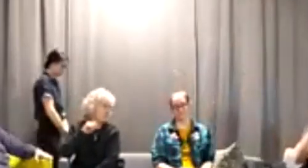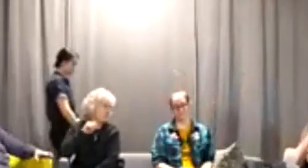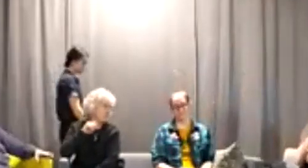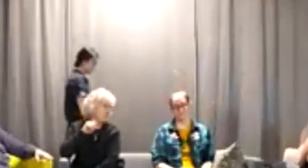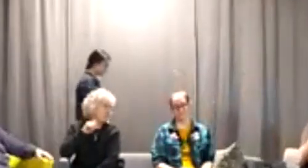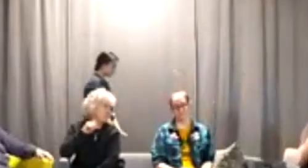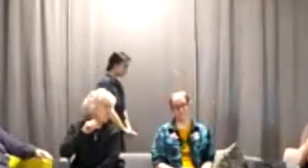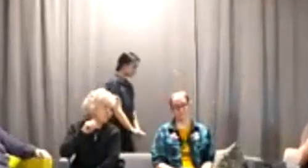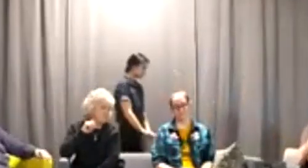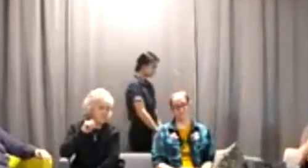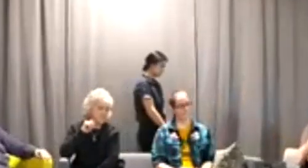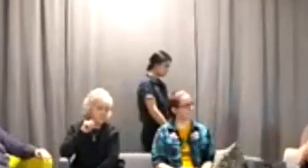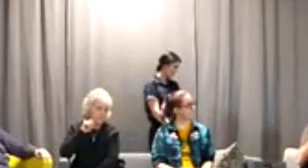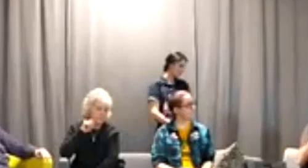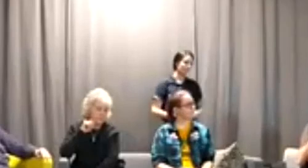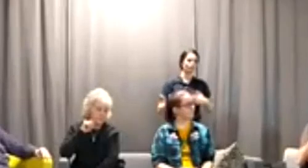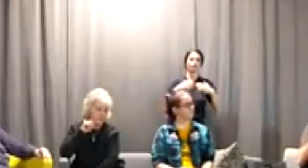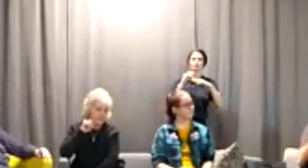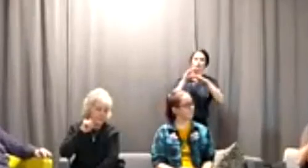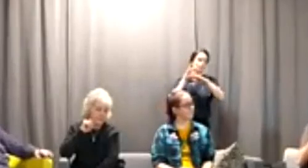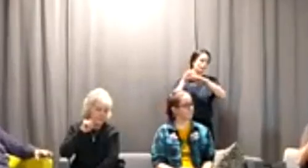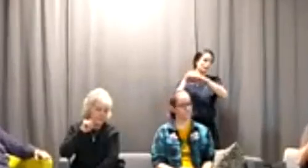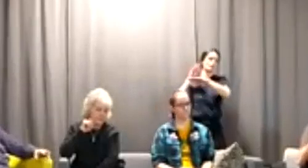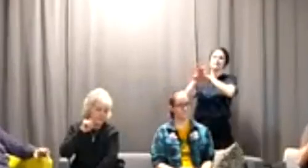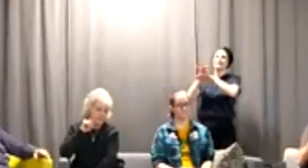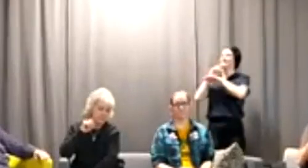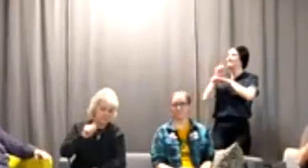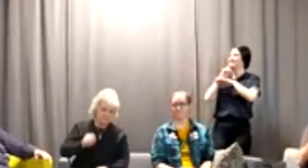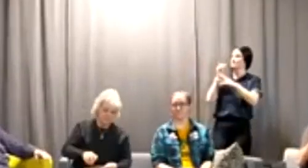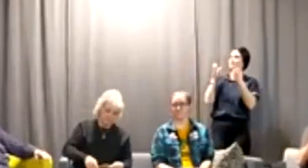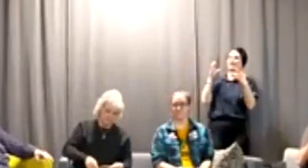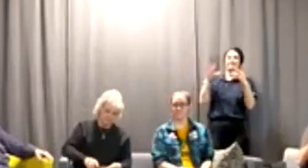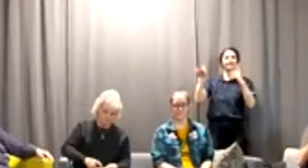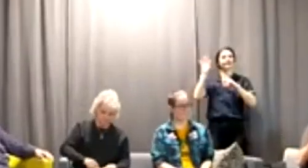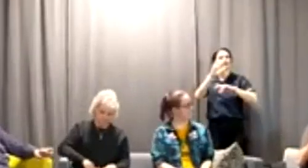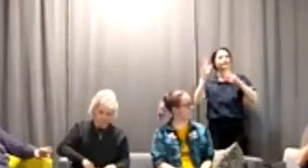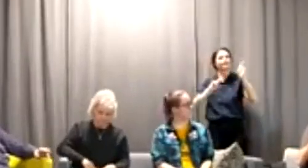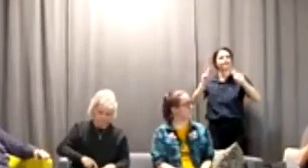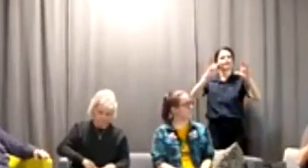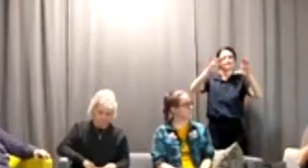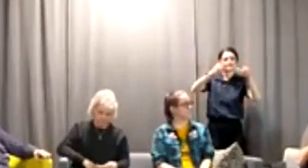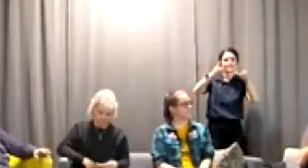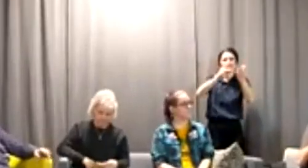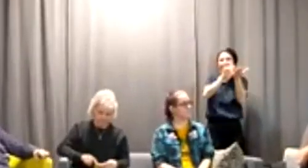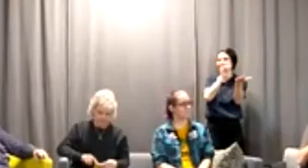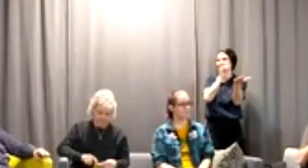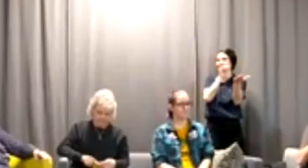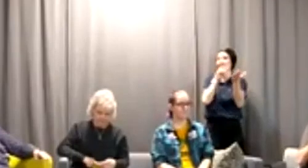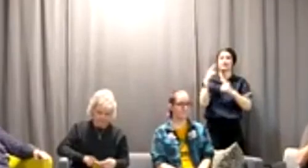To find your people. The support is out there. The community that you're looking for is out there. You're definitely not alone.